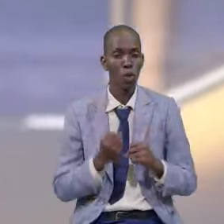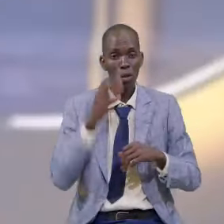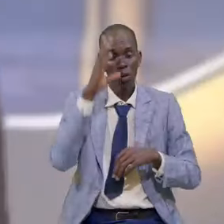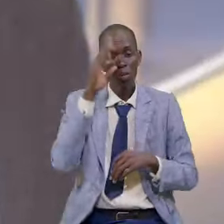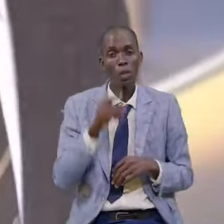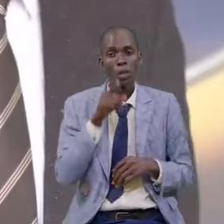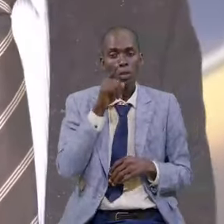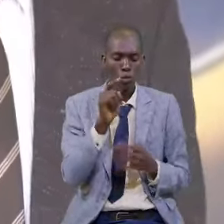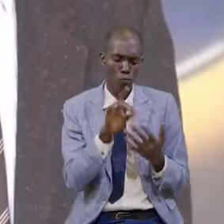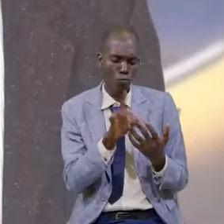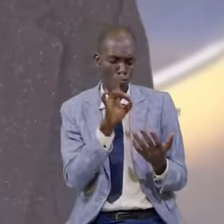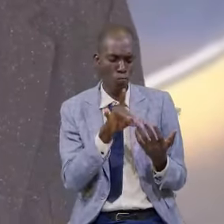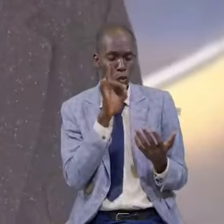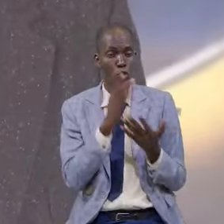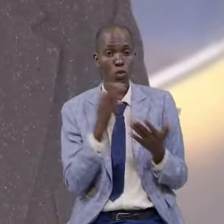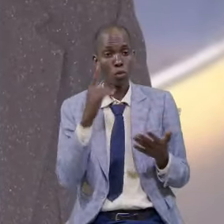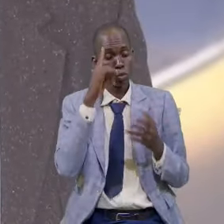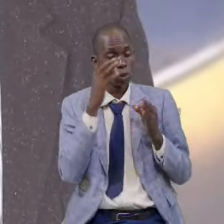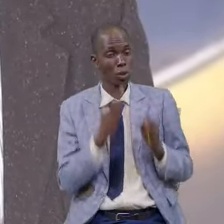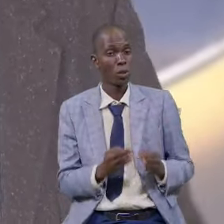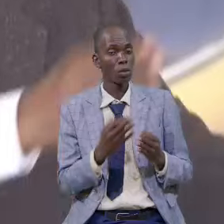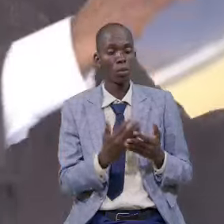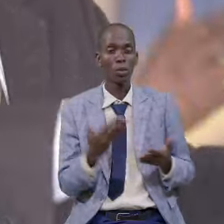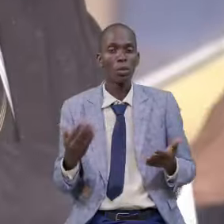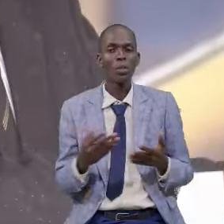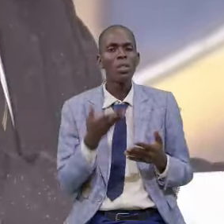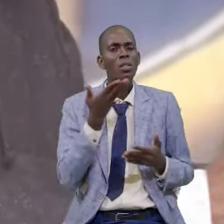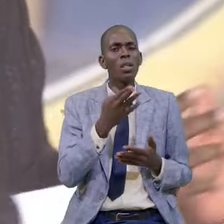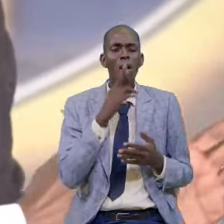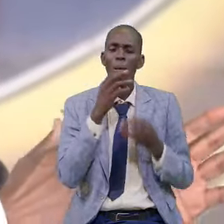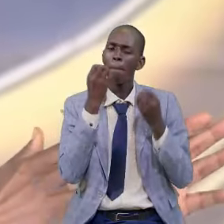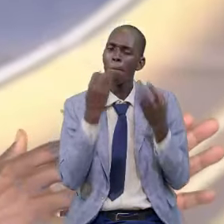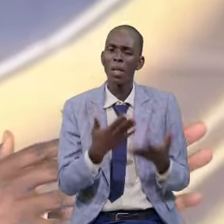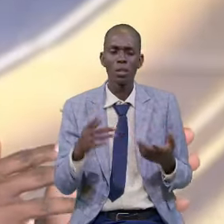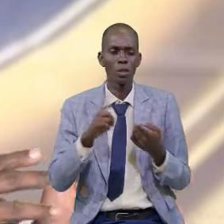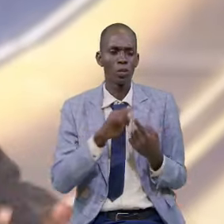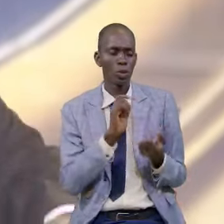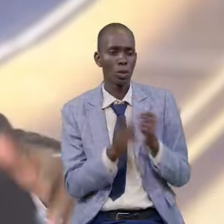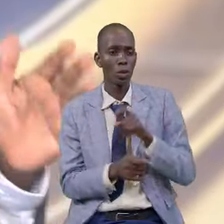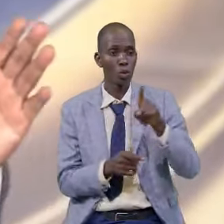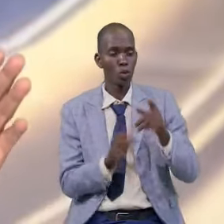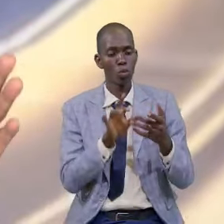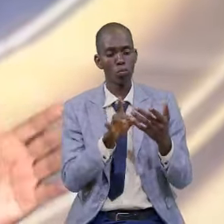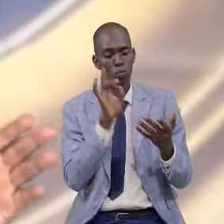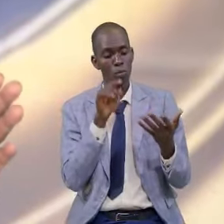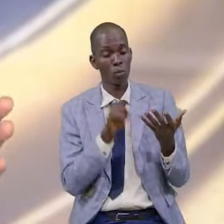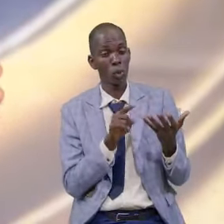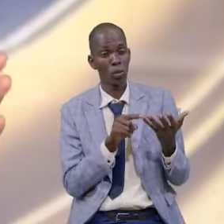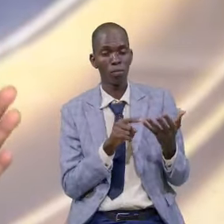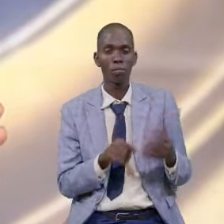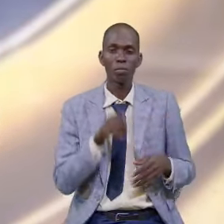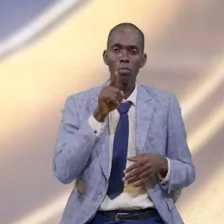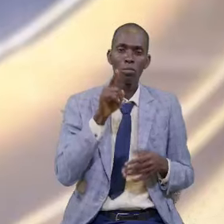something. There are many, many things to change in society. You choose this path. You choose, another